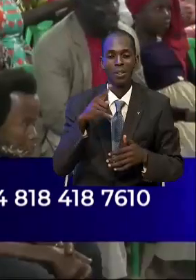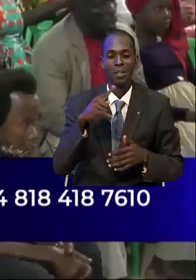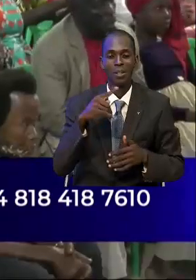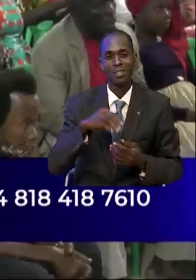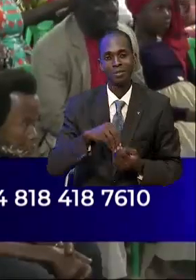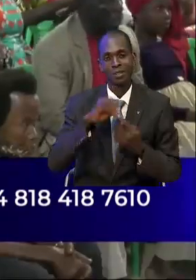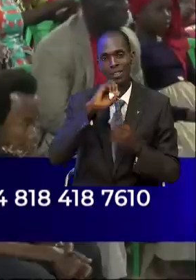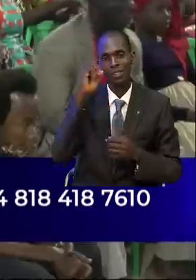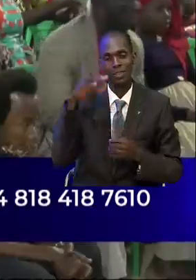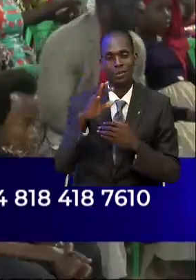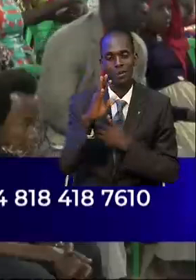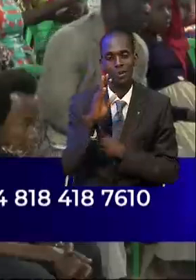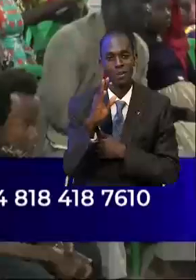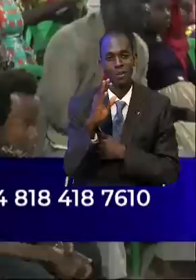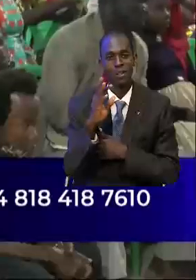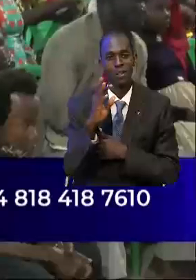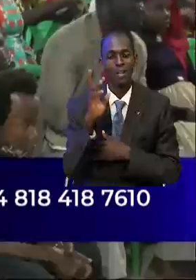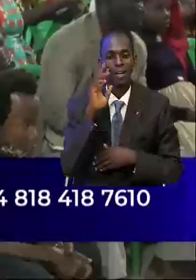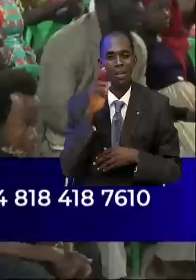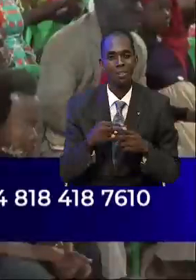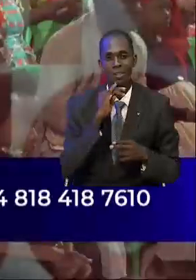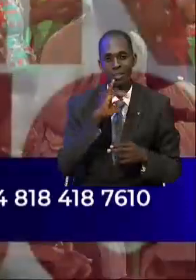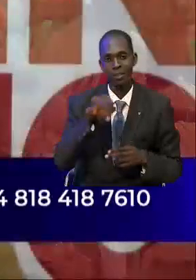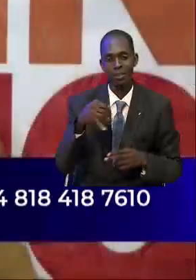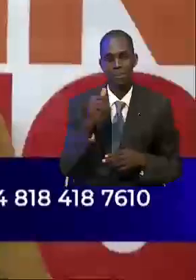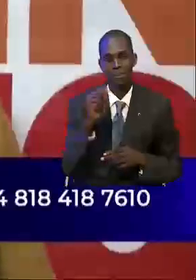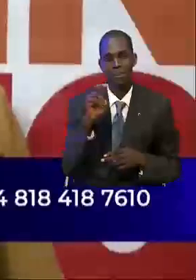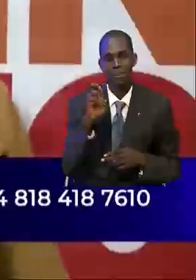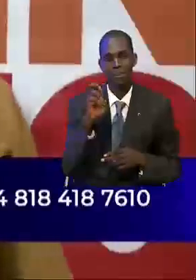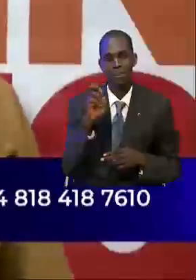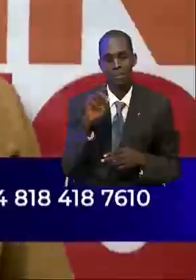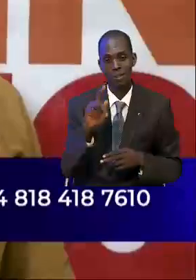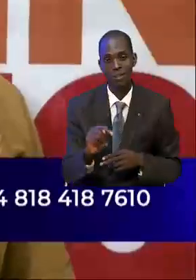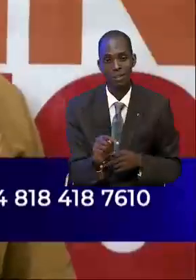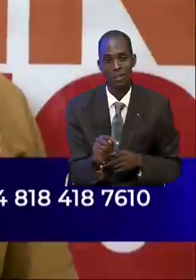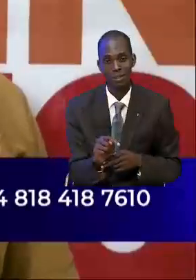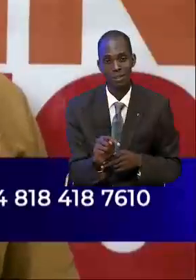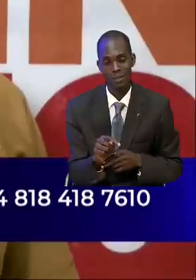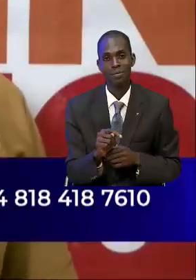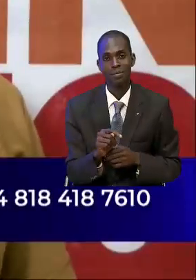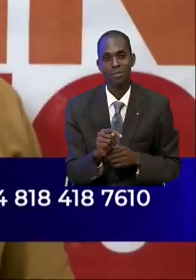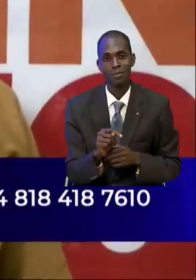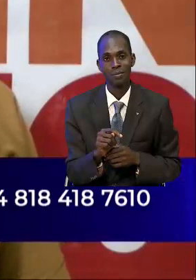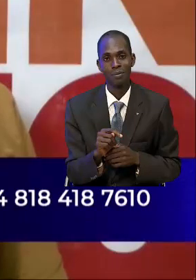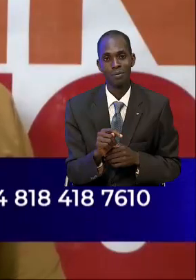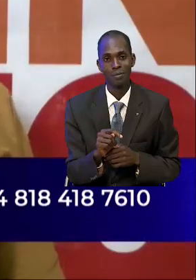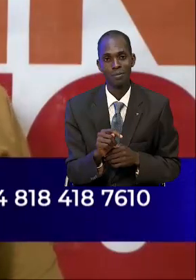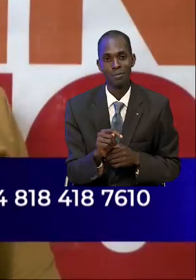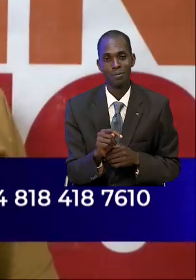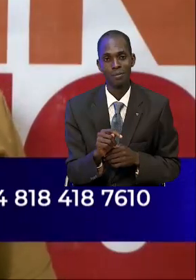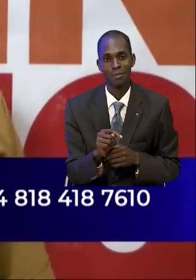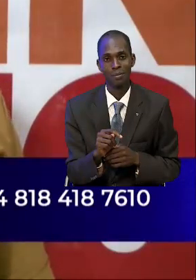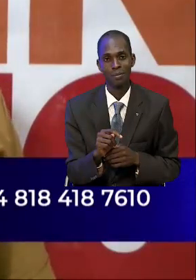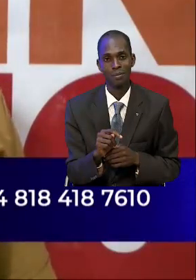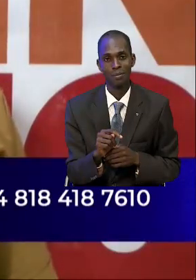Praise the Lord. By the special grace of God, my name is Sister Janet Mado. I'm